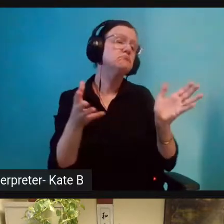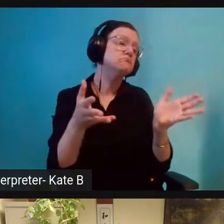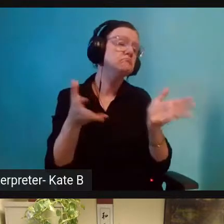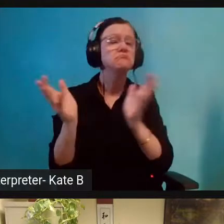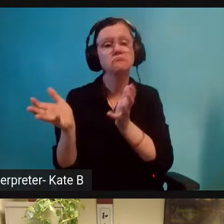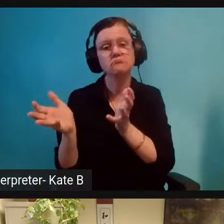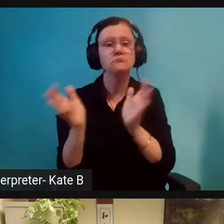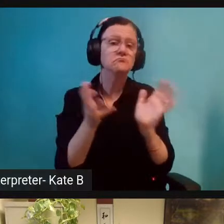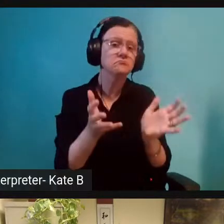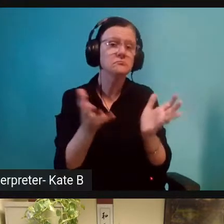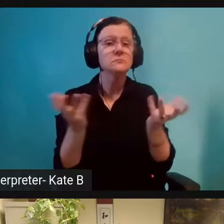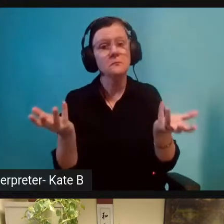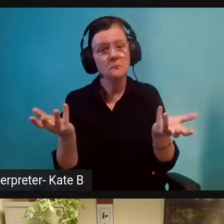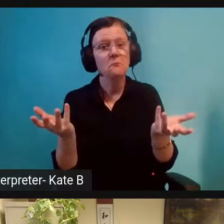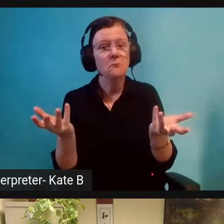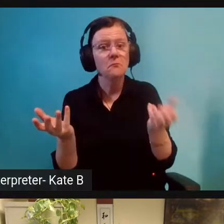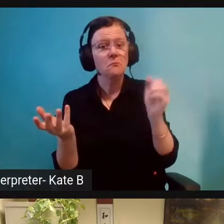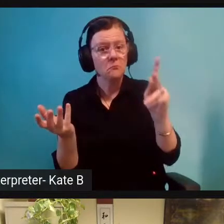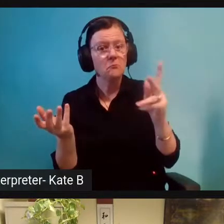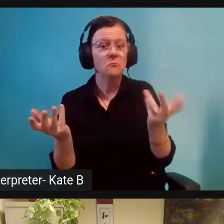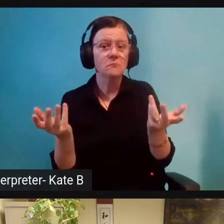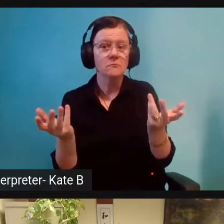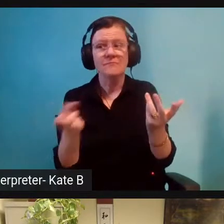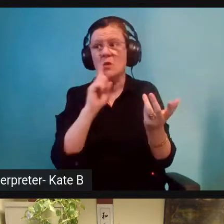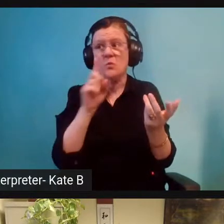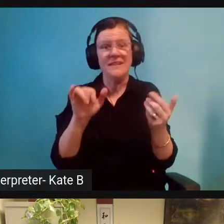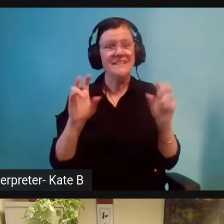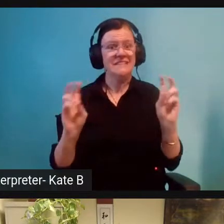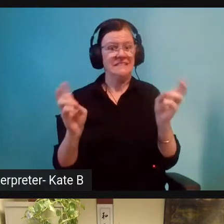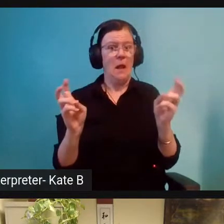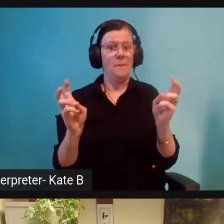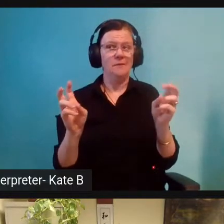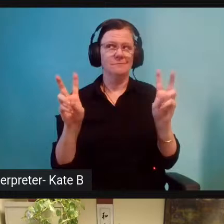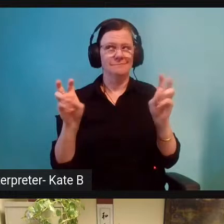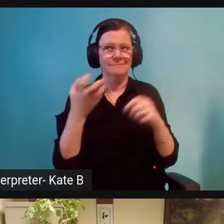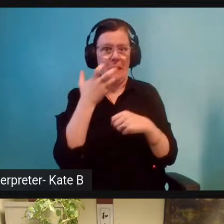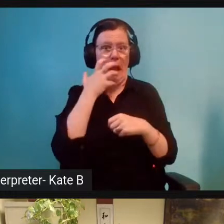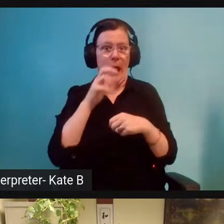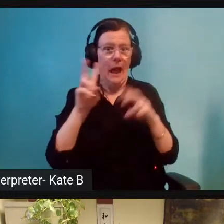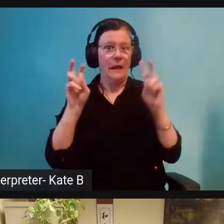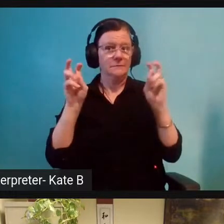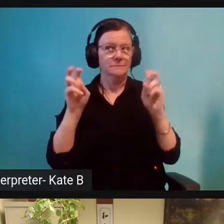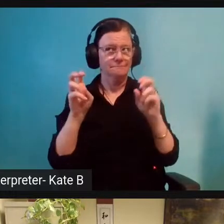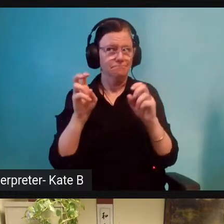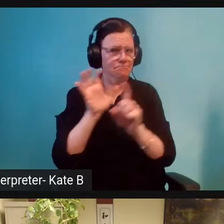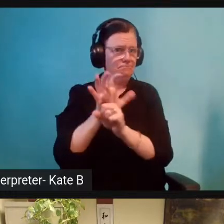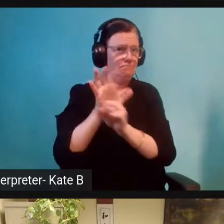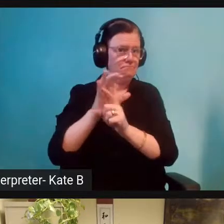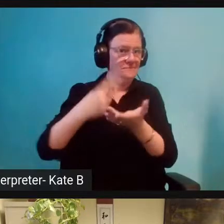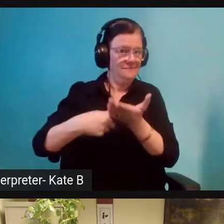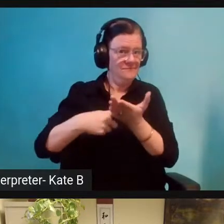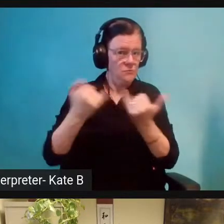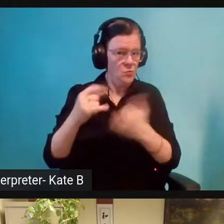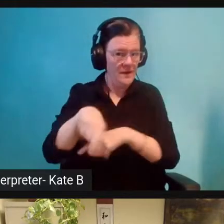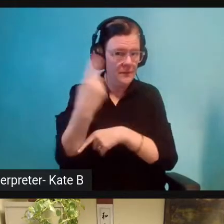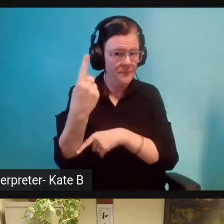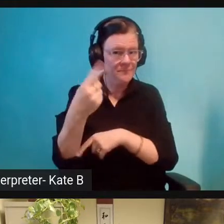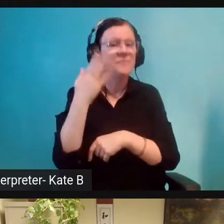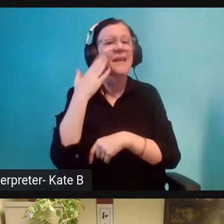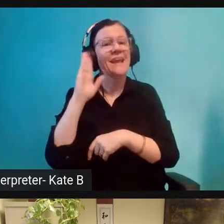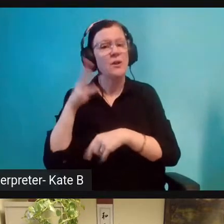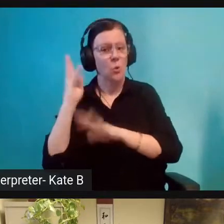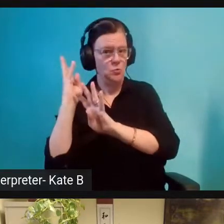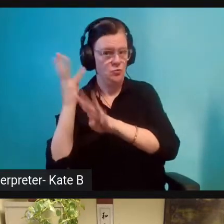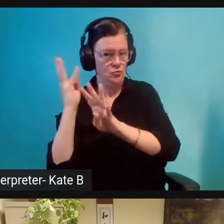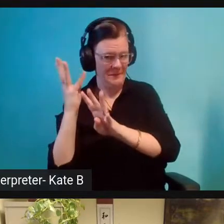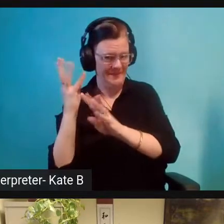seems like an apt metaphor for this hot topics in public health session. Now, because we're doing this by video streaming, and you should